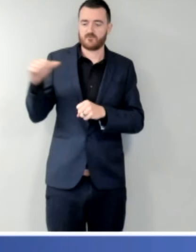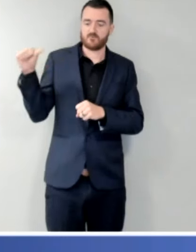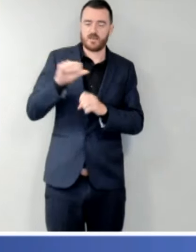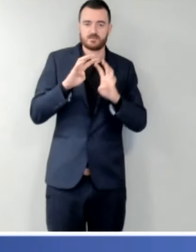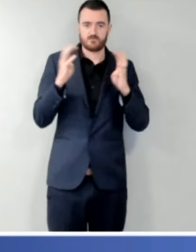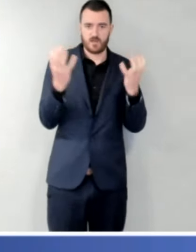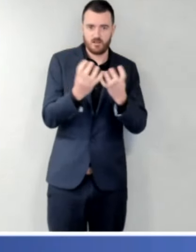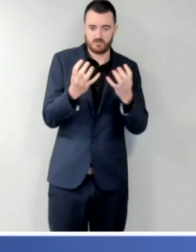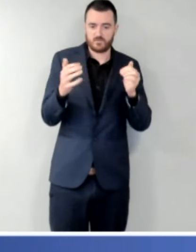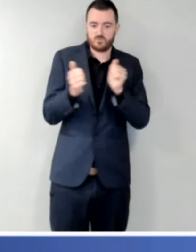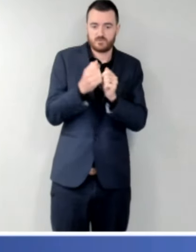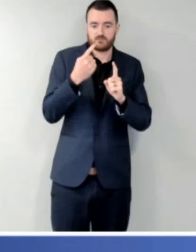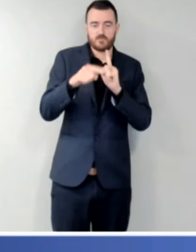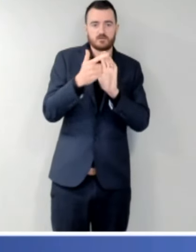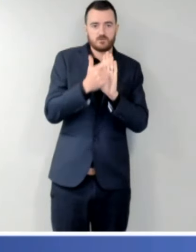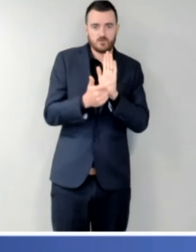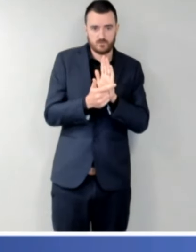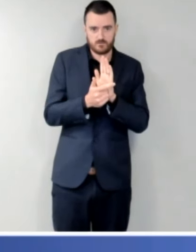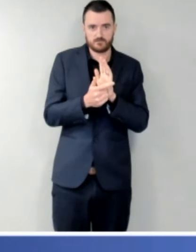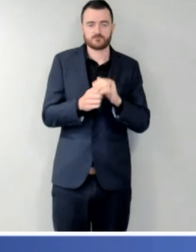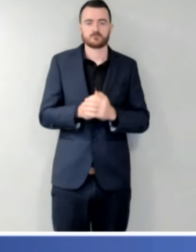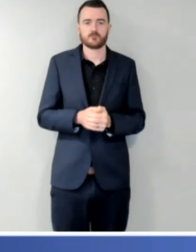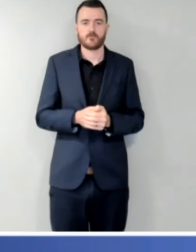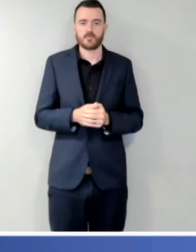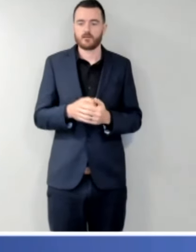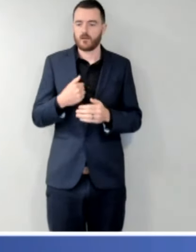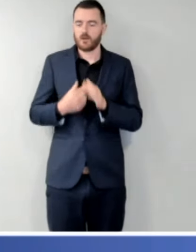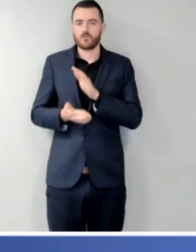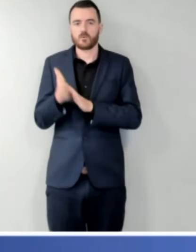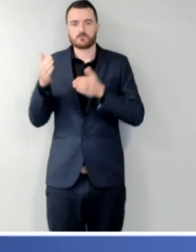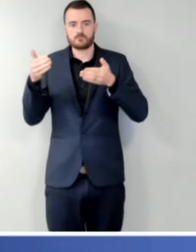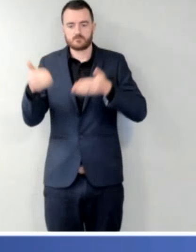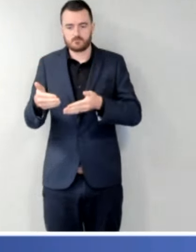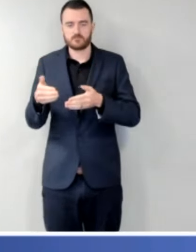Attending memorial services at Eindhoven Air Base